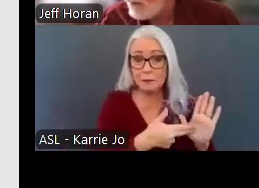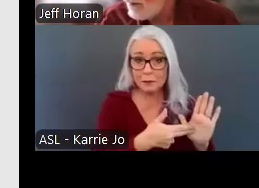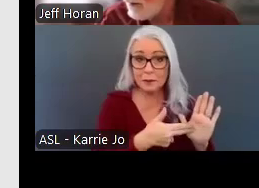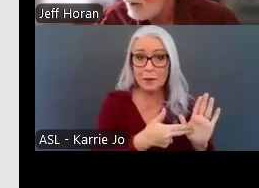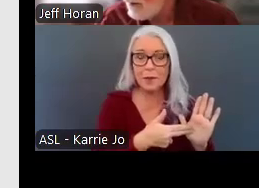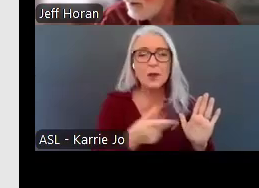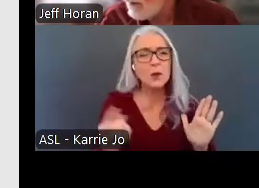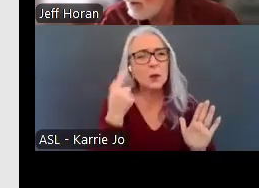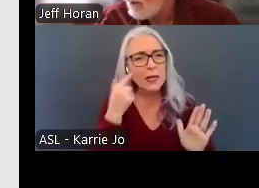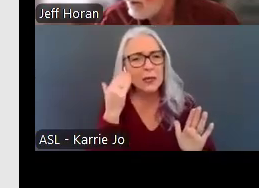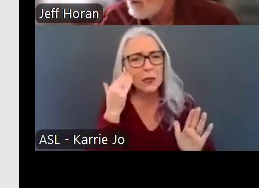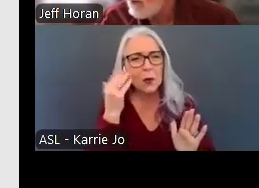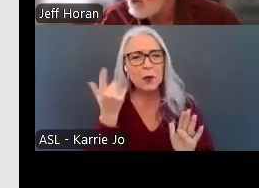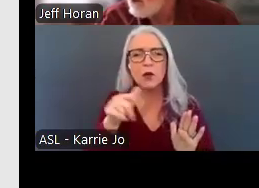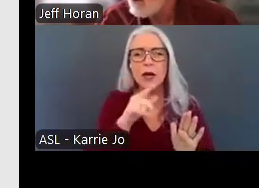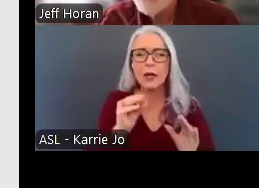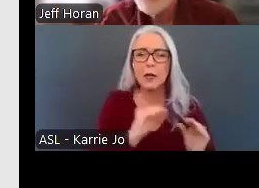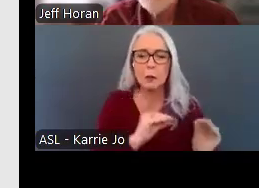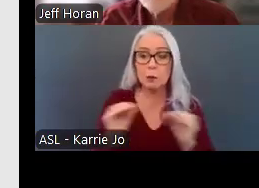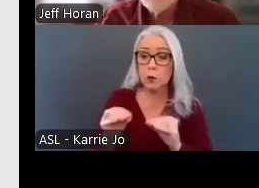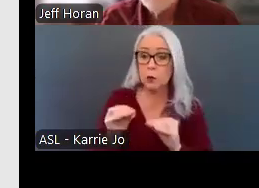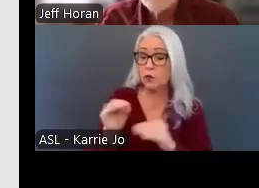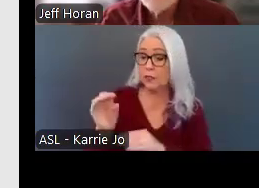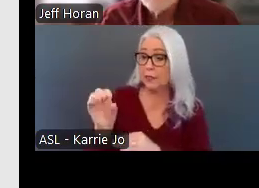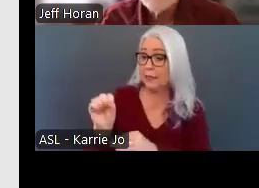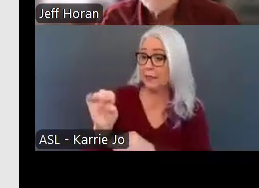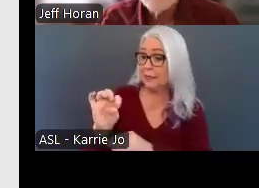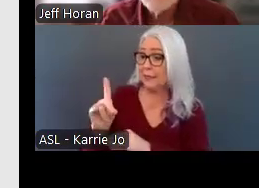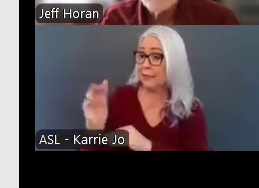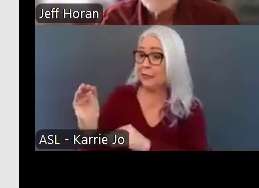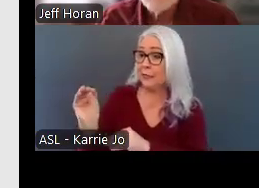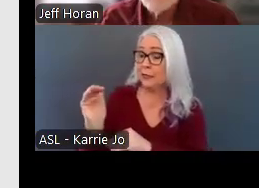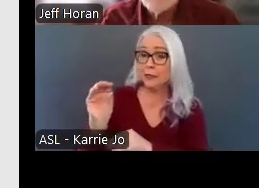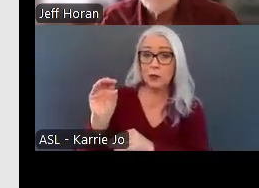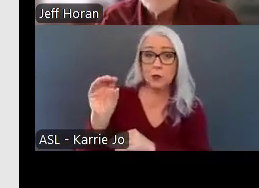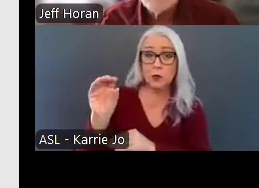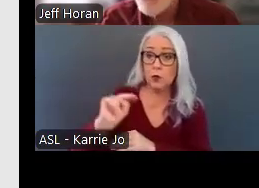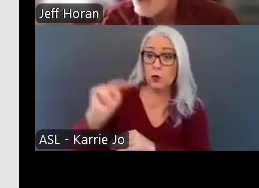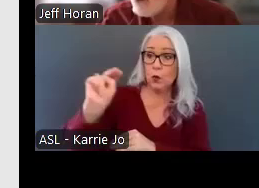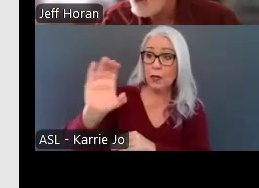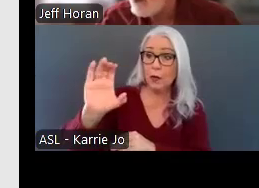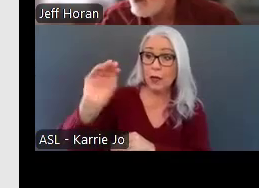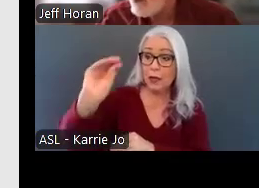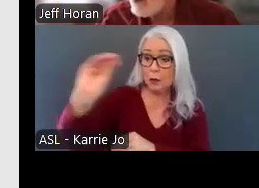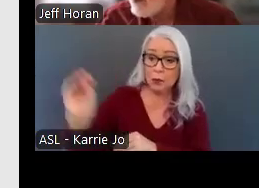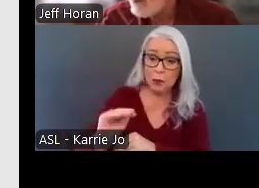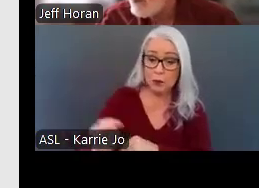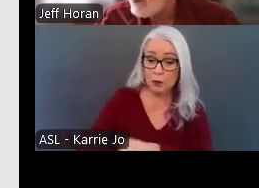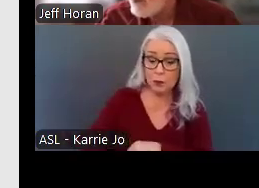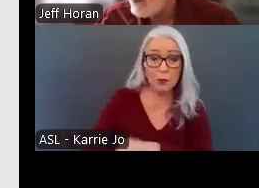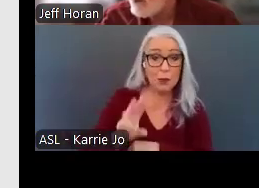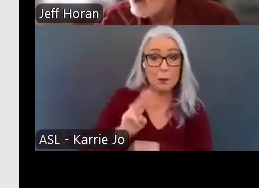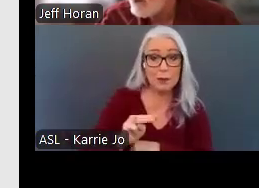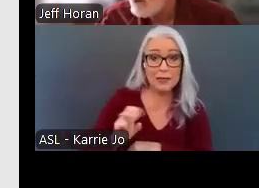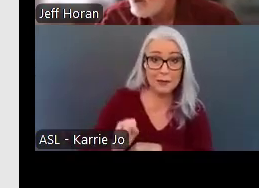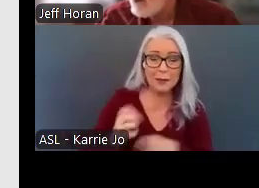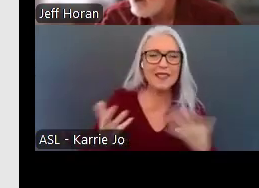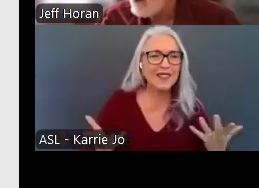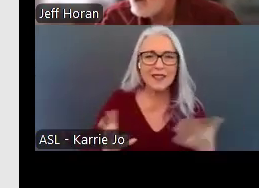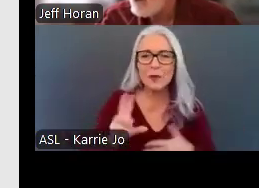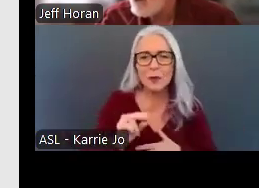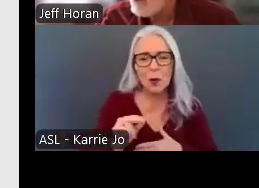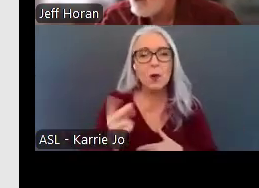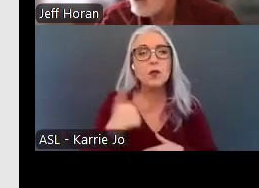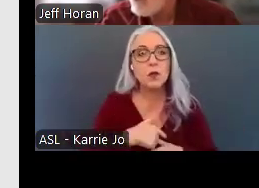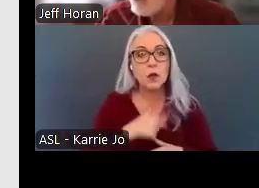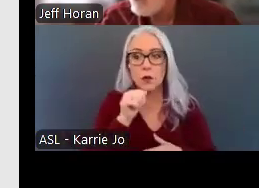move seed from North Carolina all the way down to Mississippi. And so by using the state, you can guardrail it so that you're not